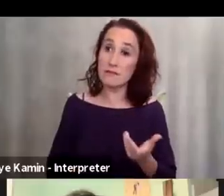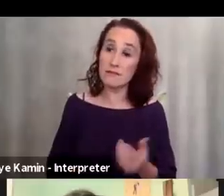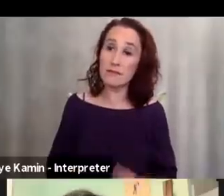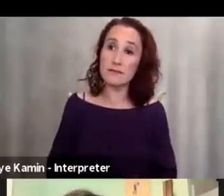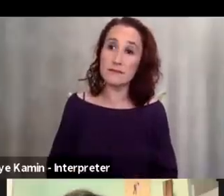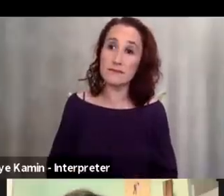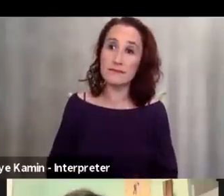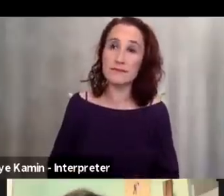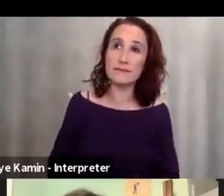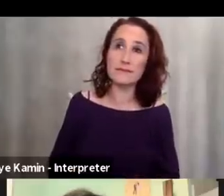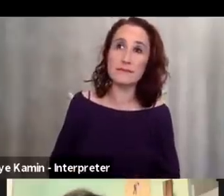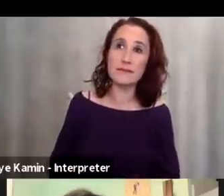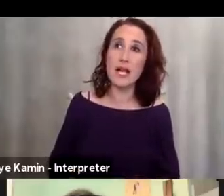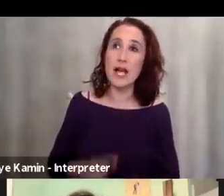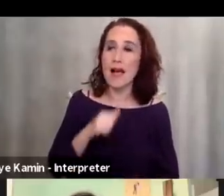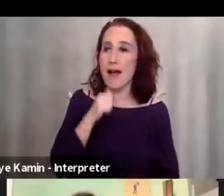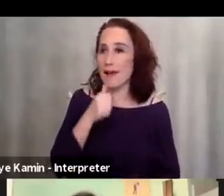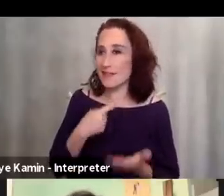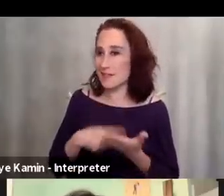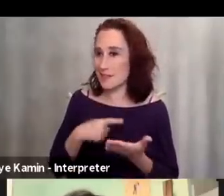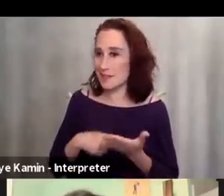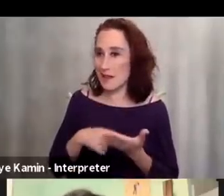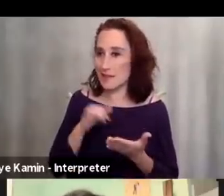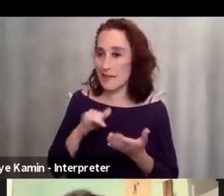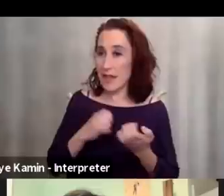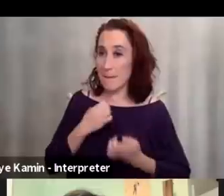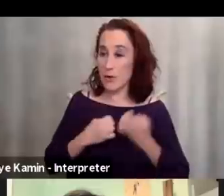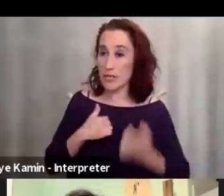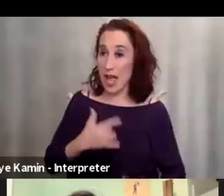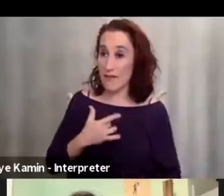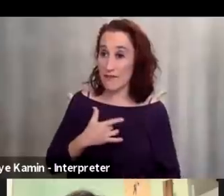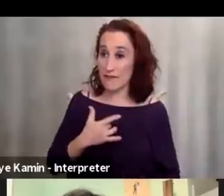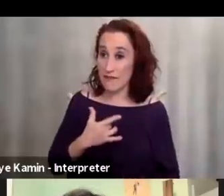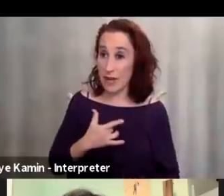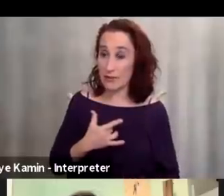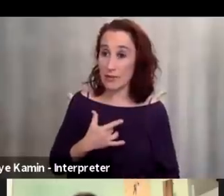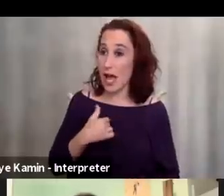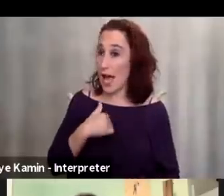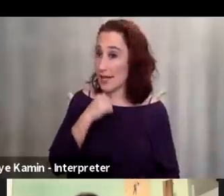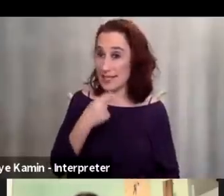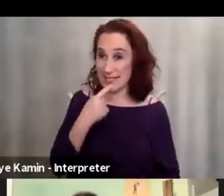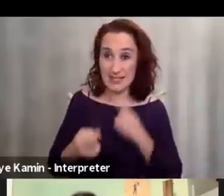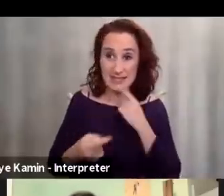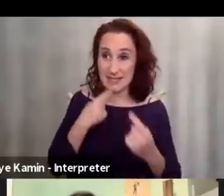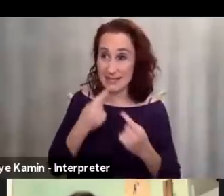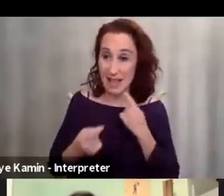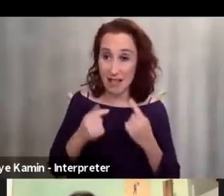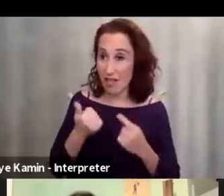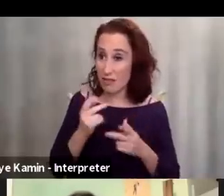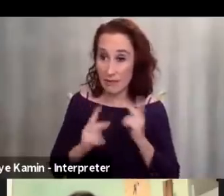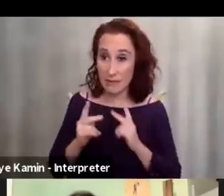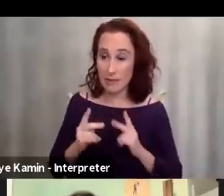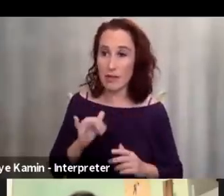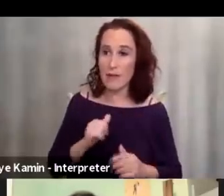I didn't really talk about with the people in my life. So number one, trust yourself. Really